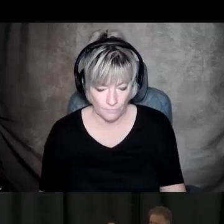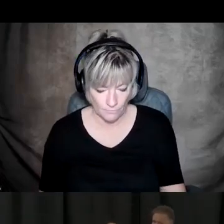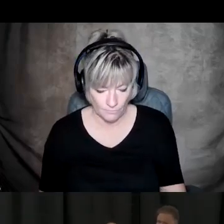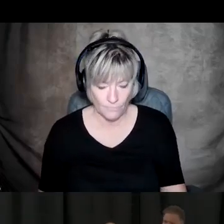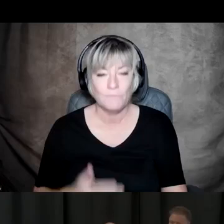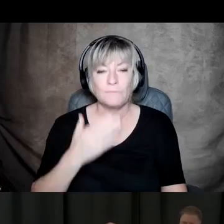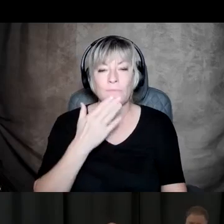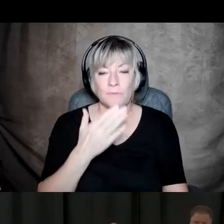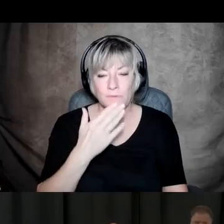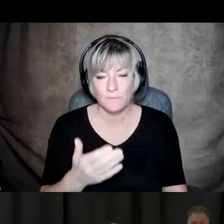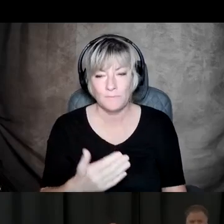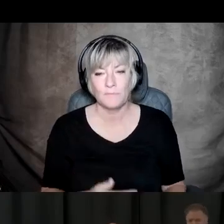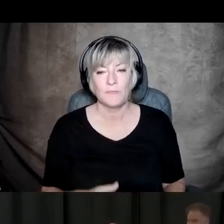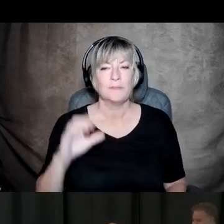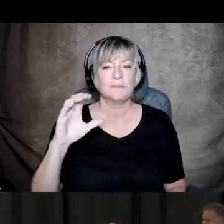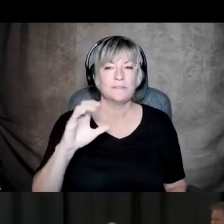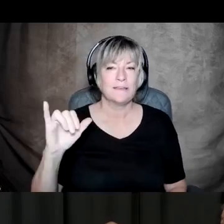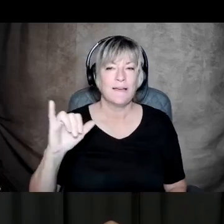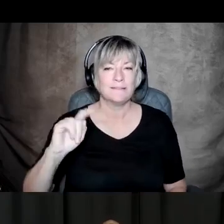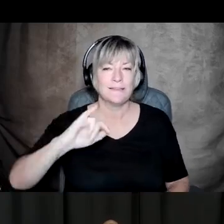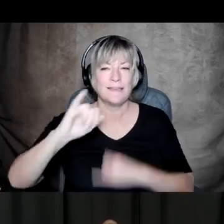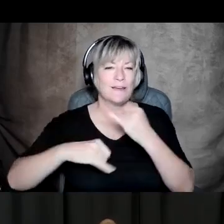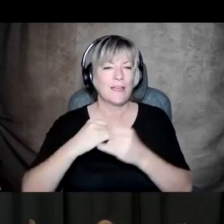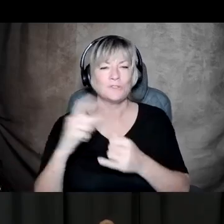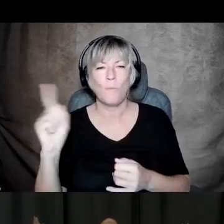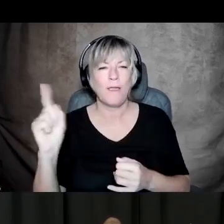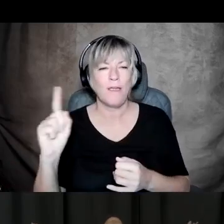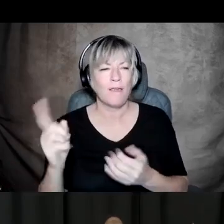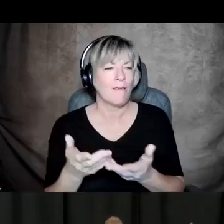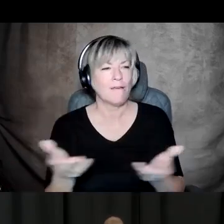Thank you. CIT International, where y'all at?